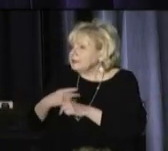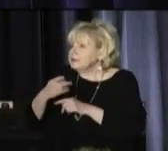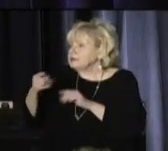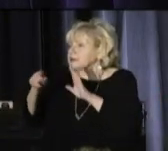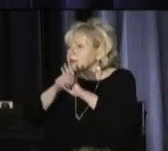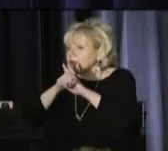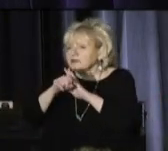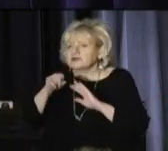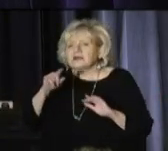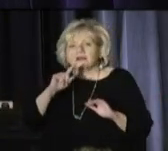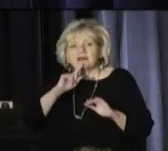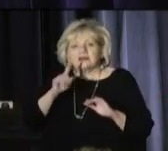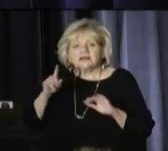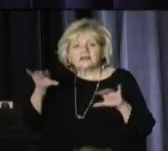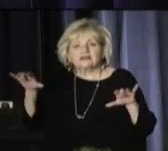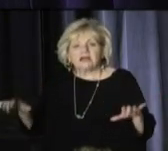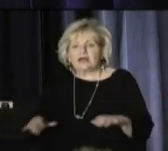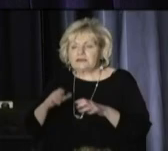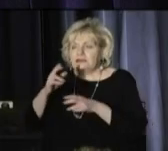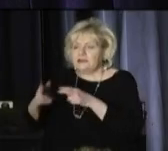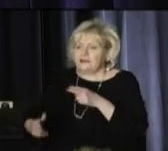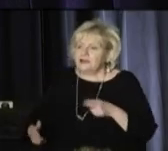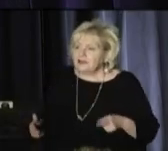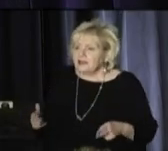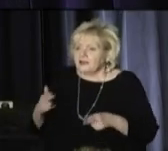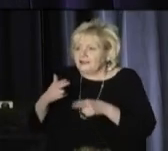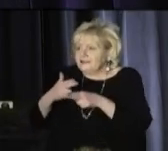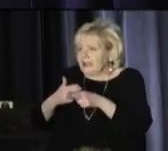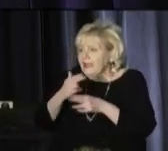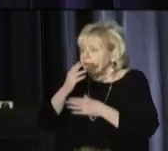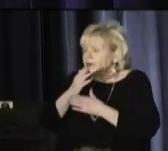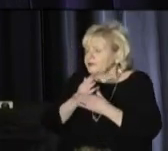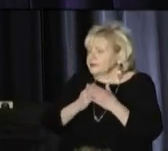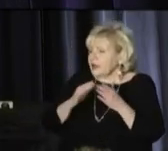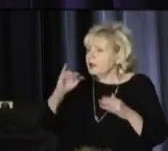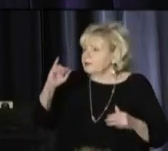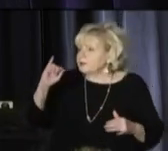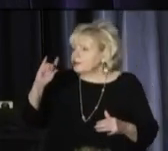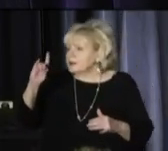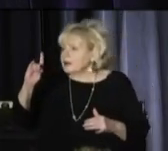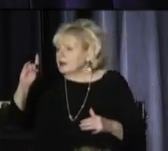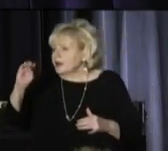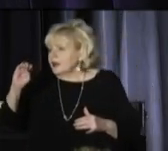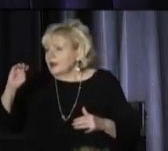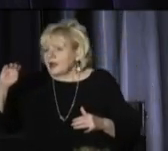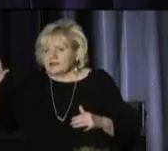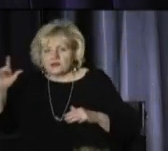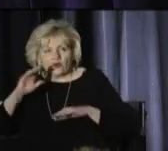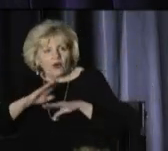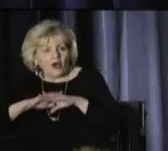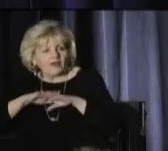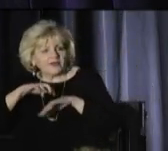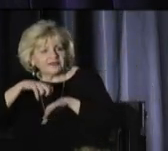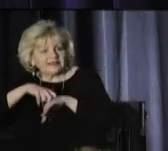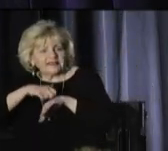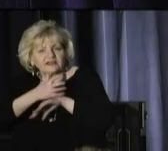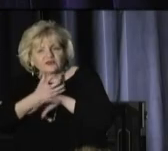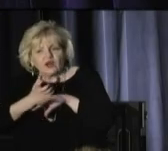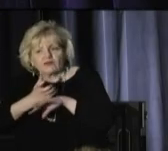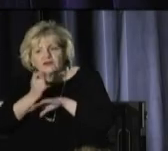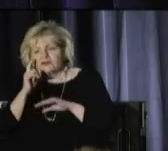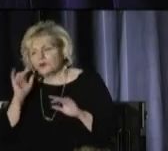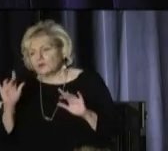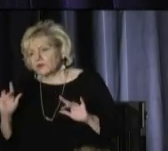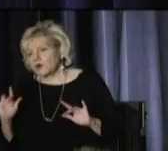whatever is done in the name of some imagined ideal, or whoever is on their knees groveling for mercy, no